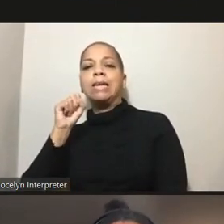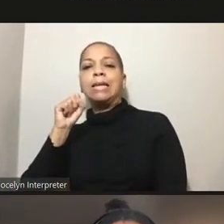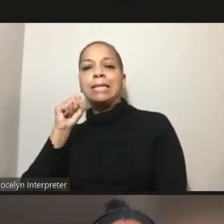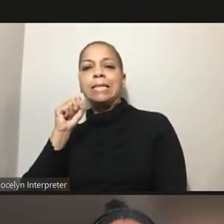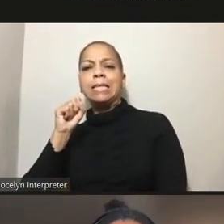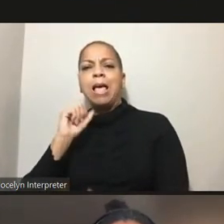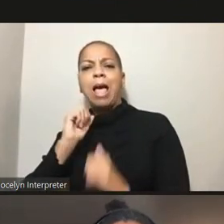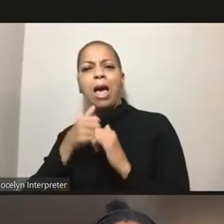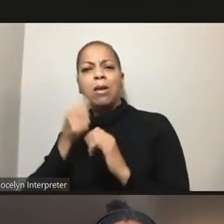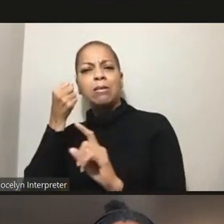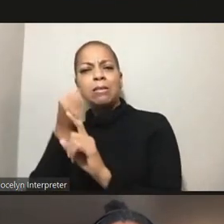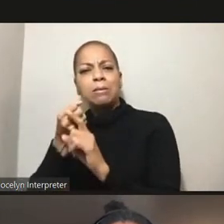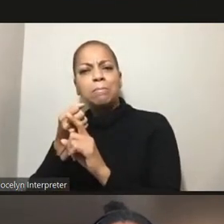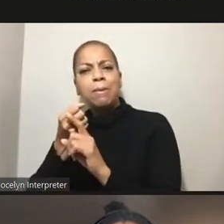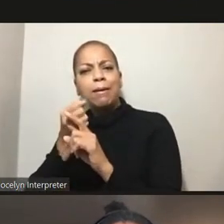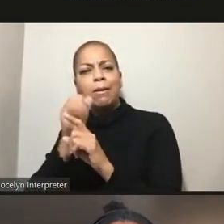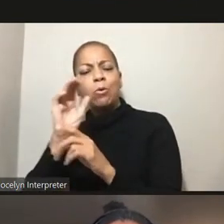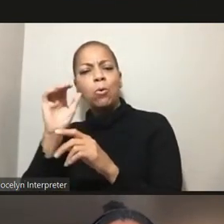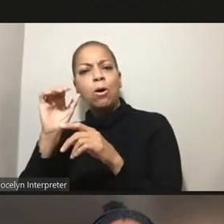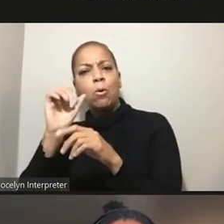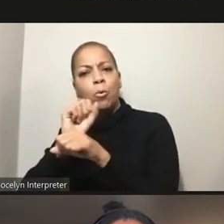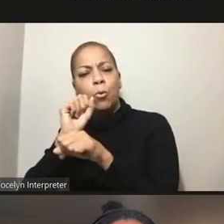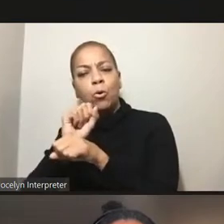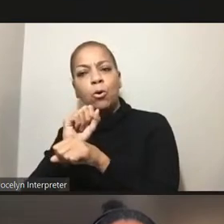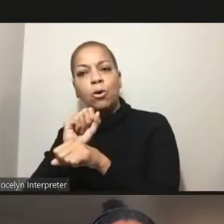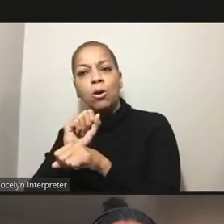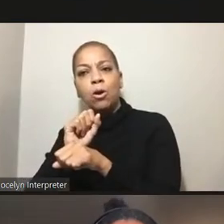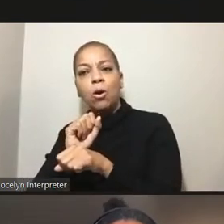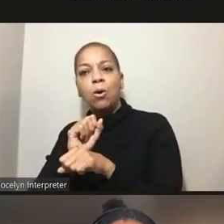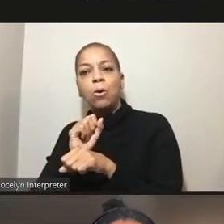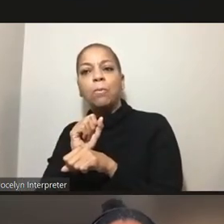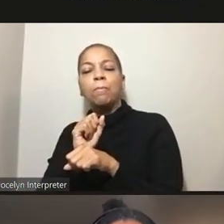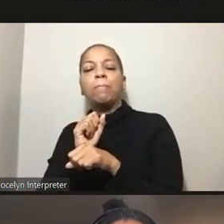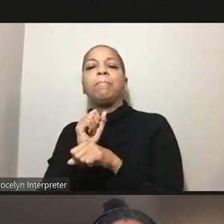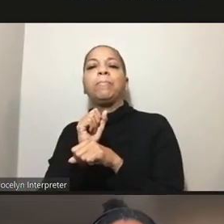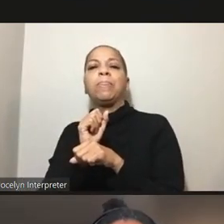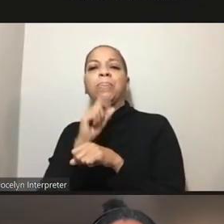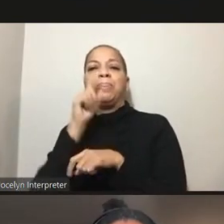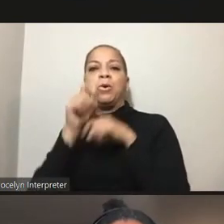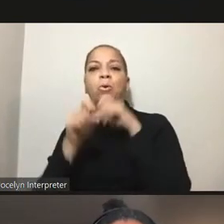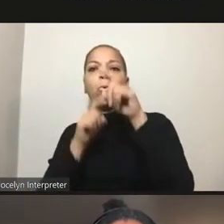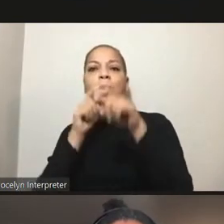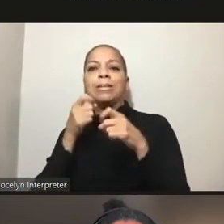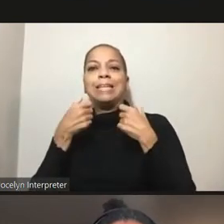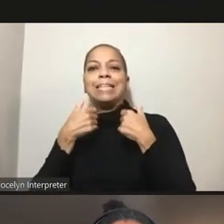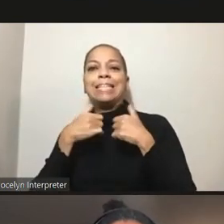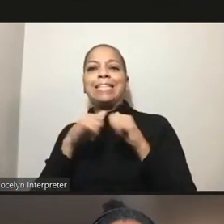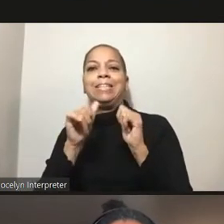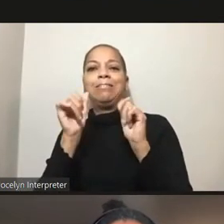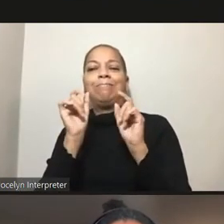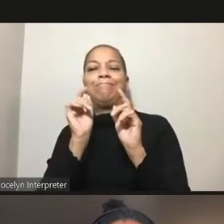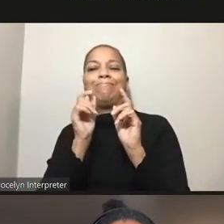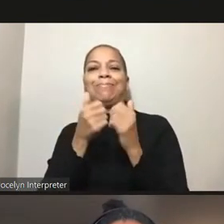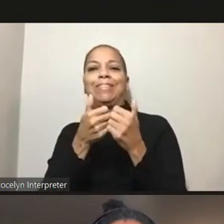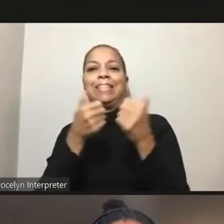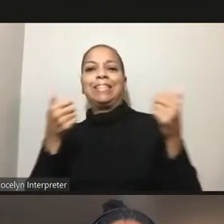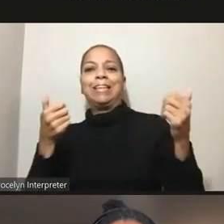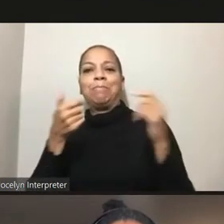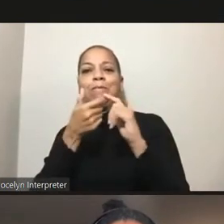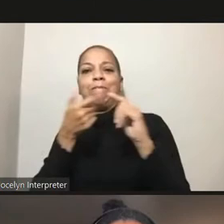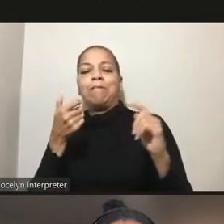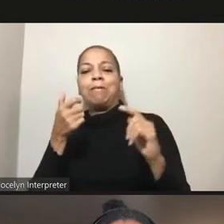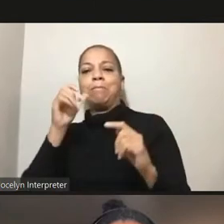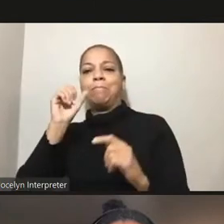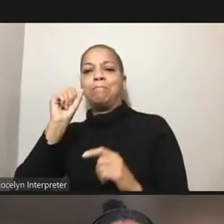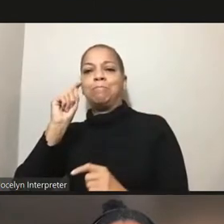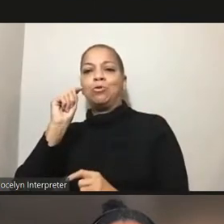So the questions are still moving away from the trauma and from racism